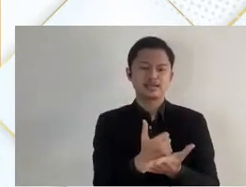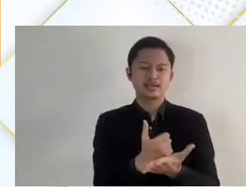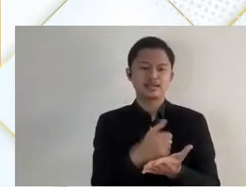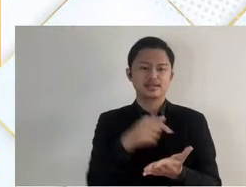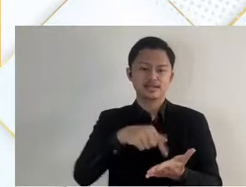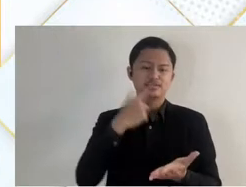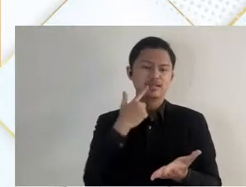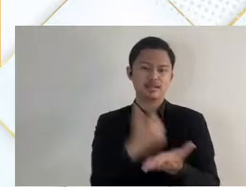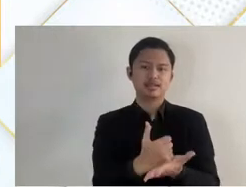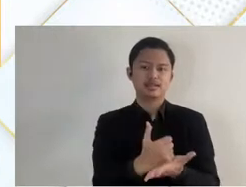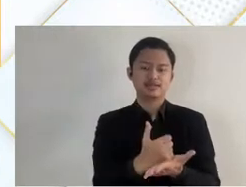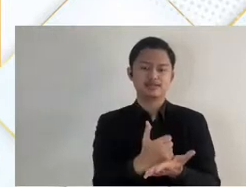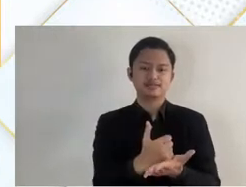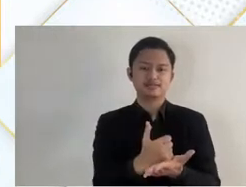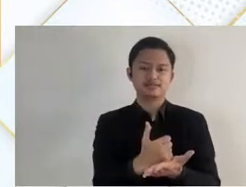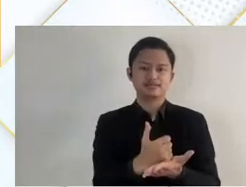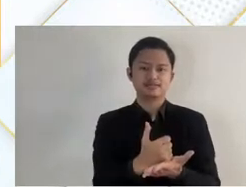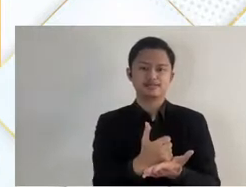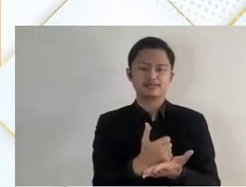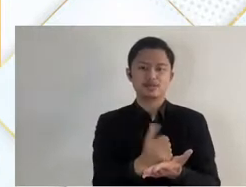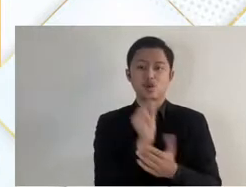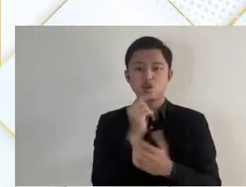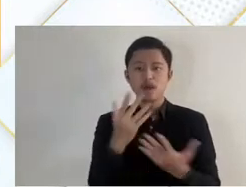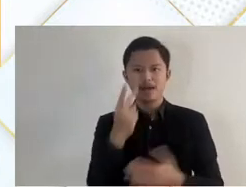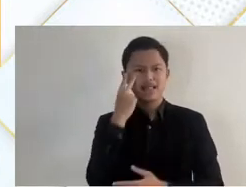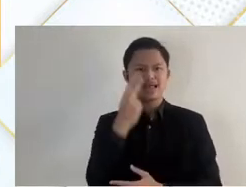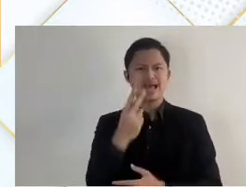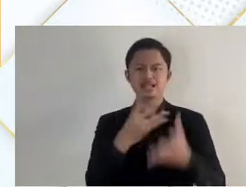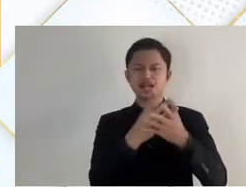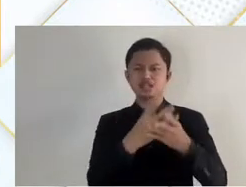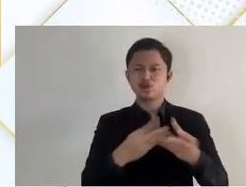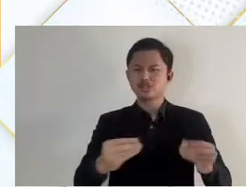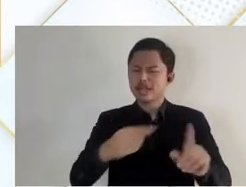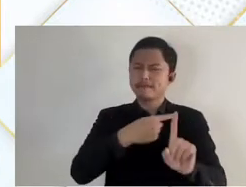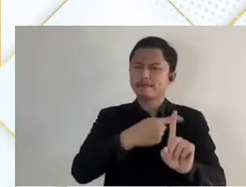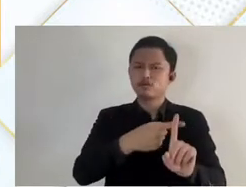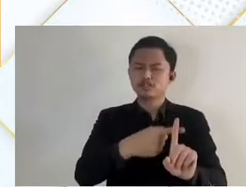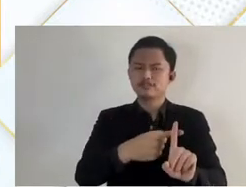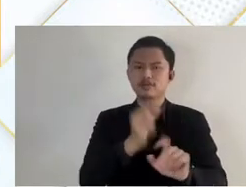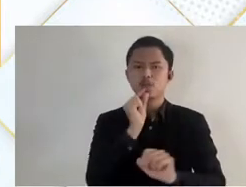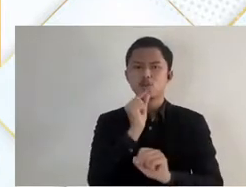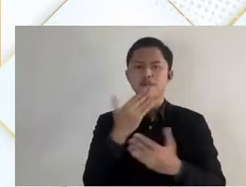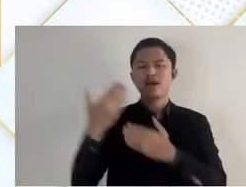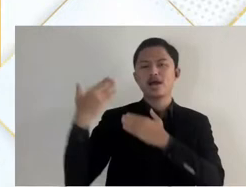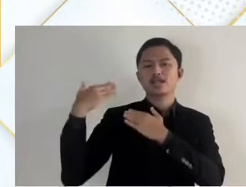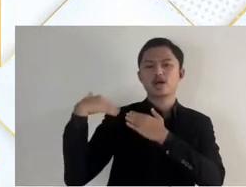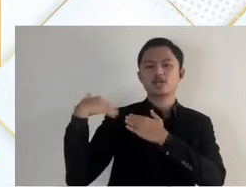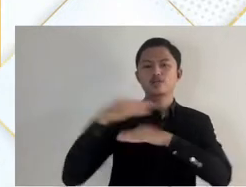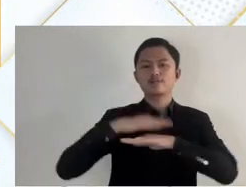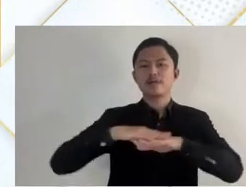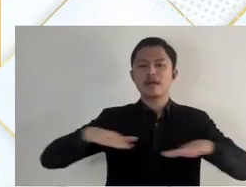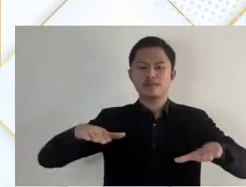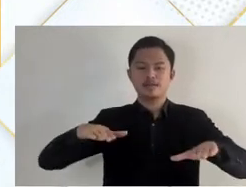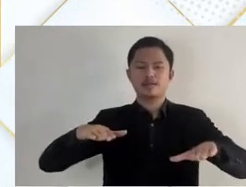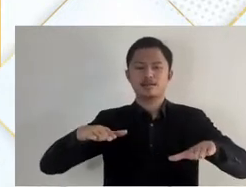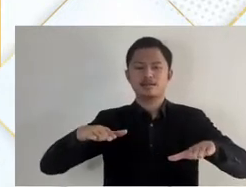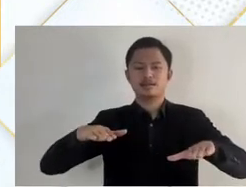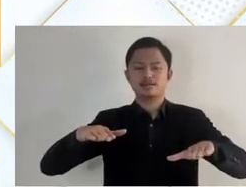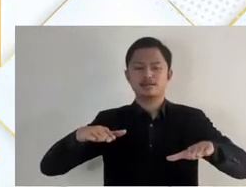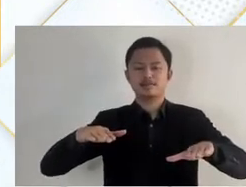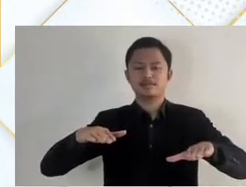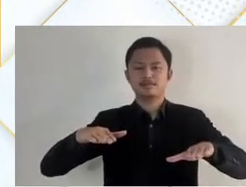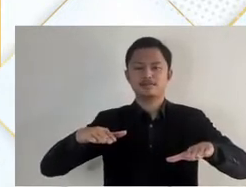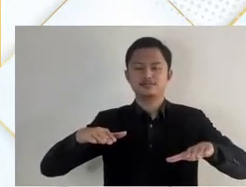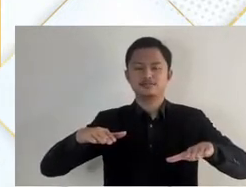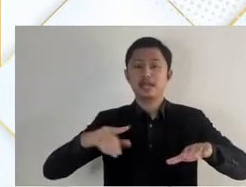It is critical to see positive conclusions of peacekeeping mandates and their impending withdrawals